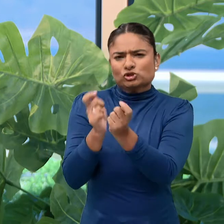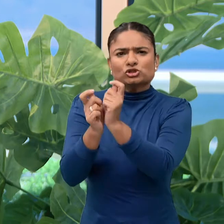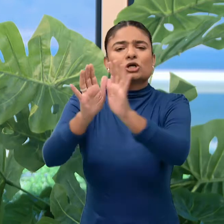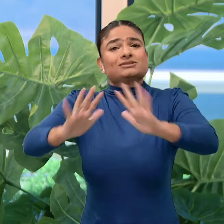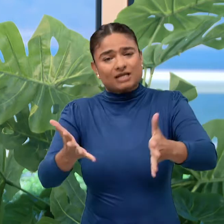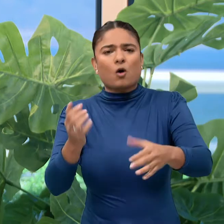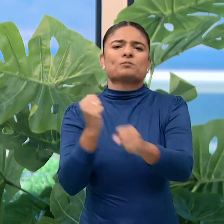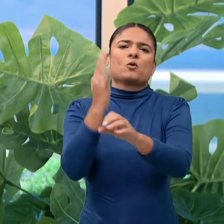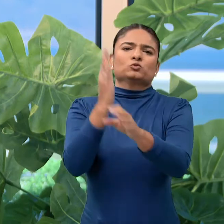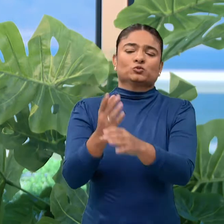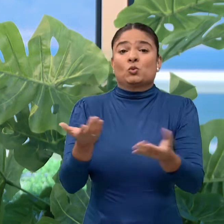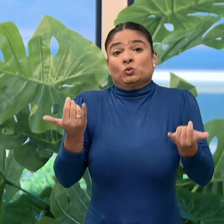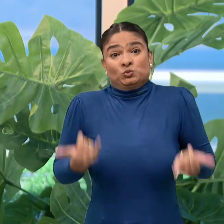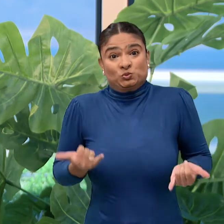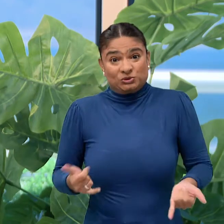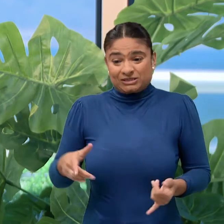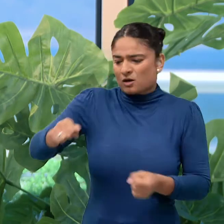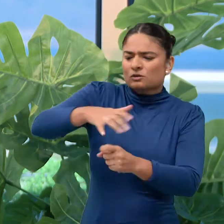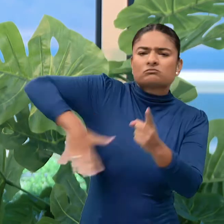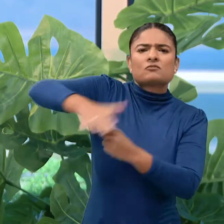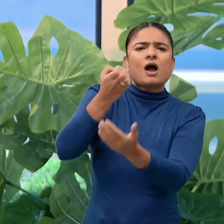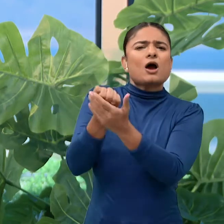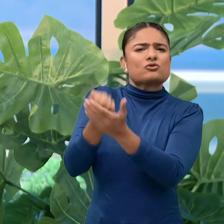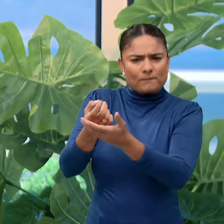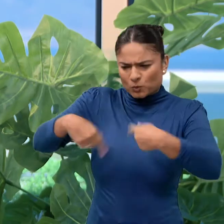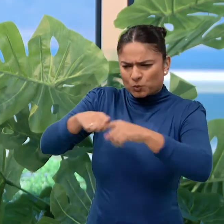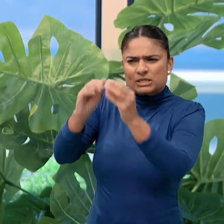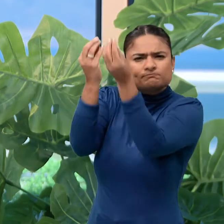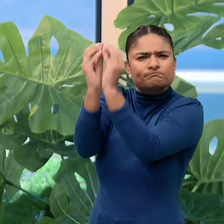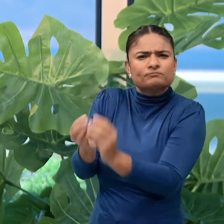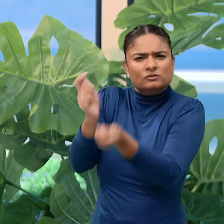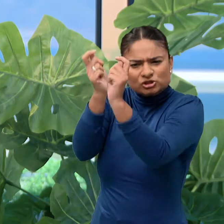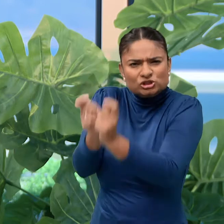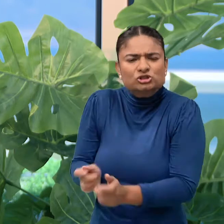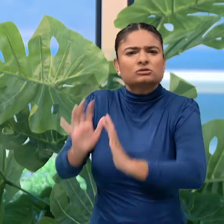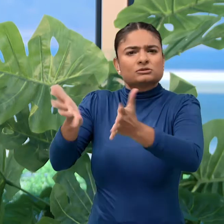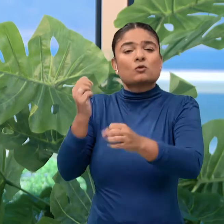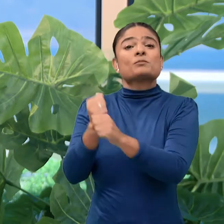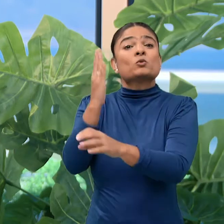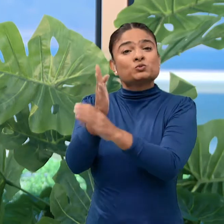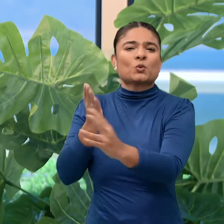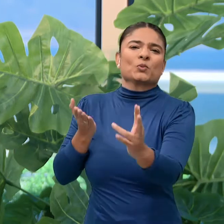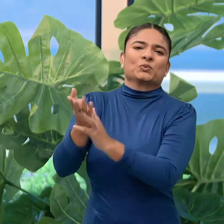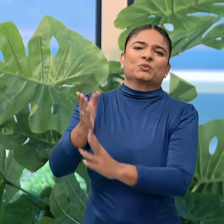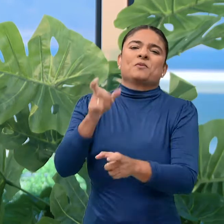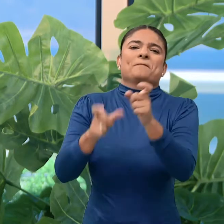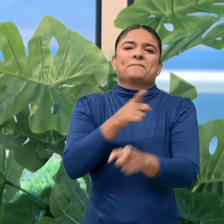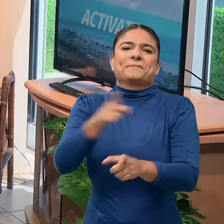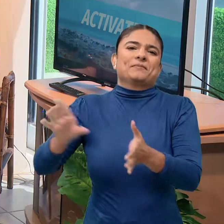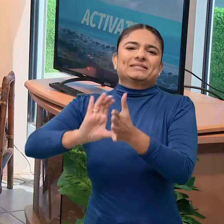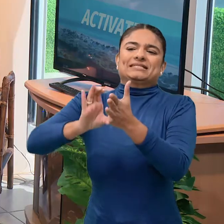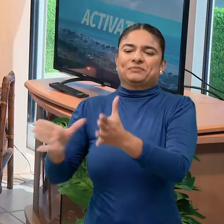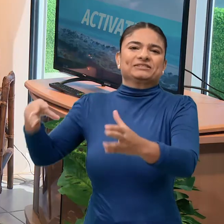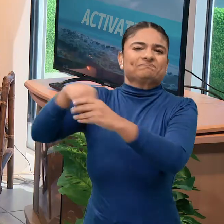disabilities. In today's episode, we look at shaping the economic and social transformation agenda through disability-inclusive